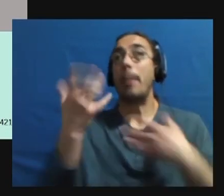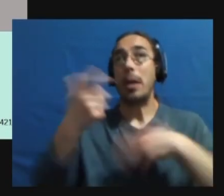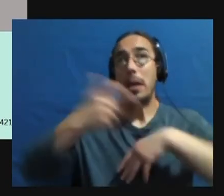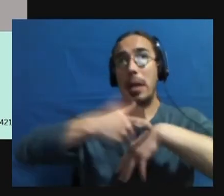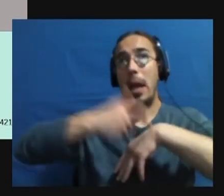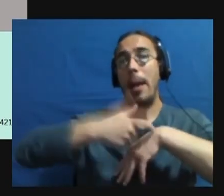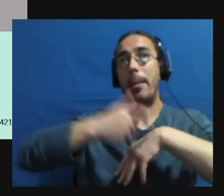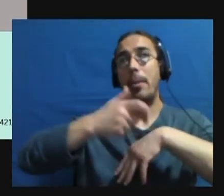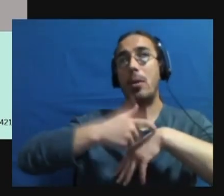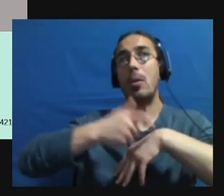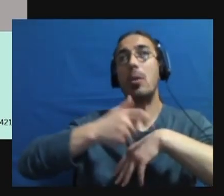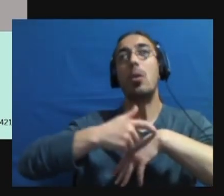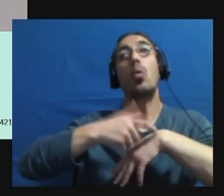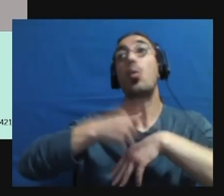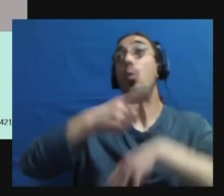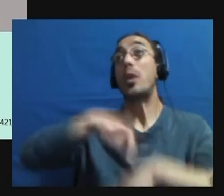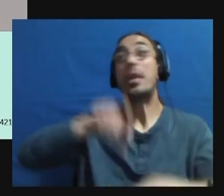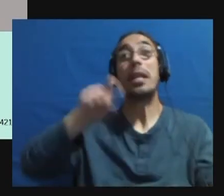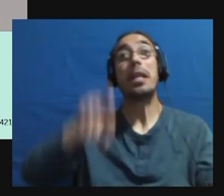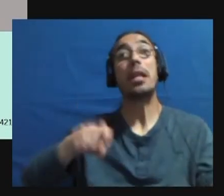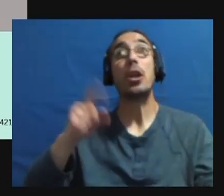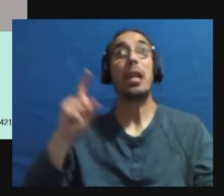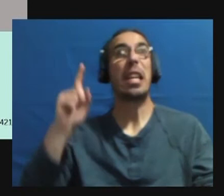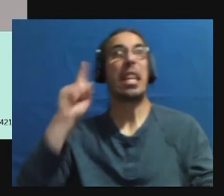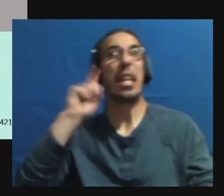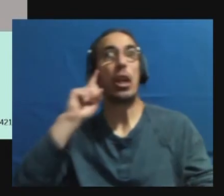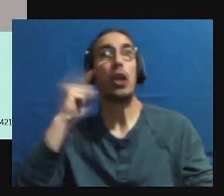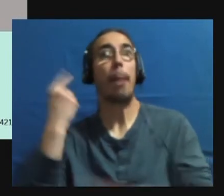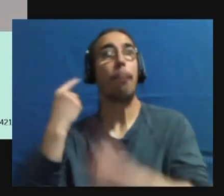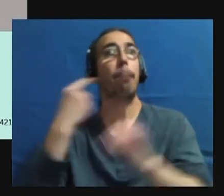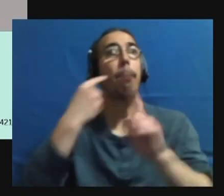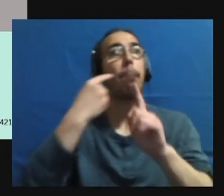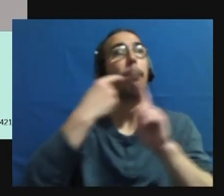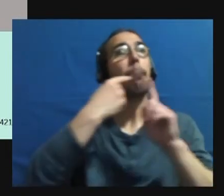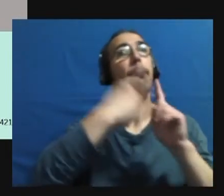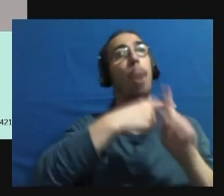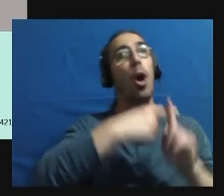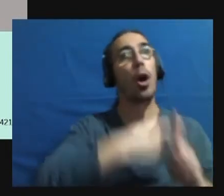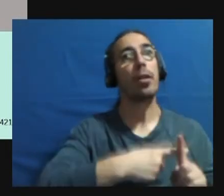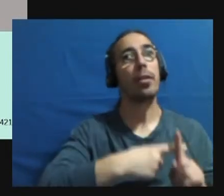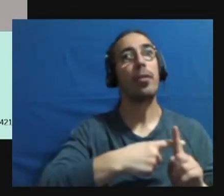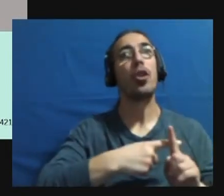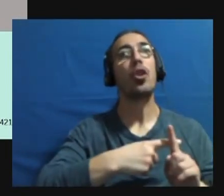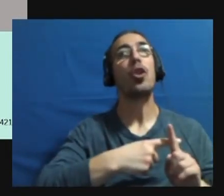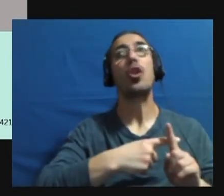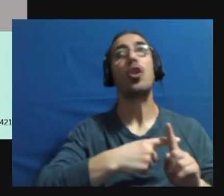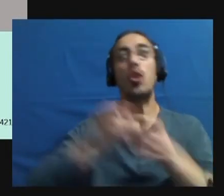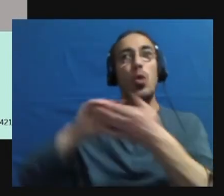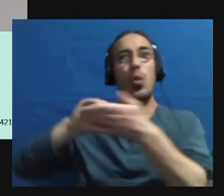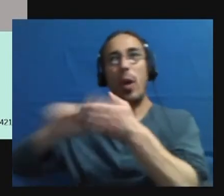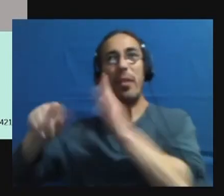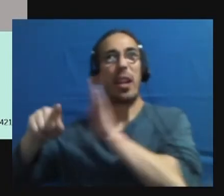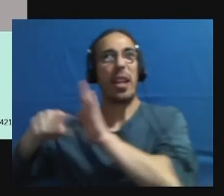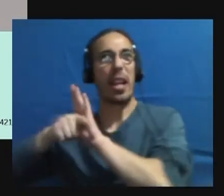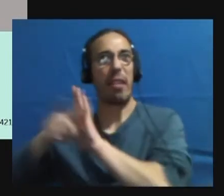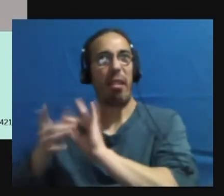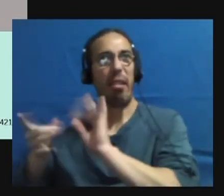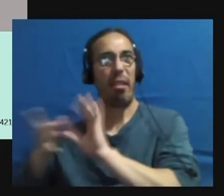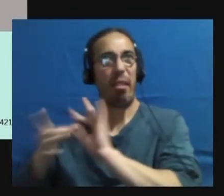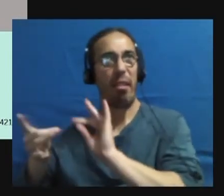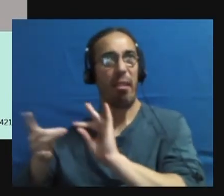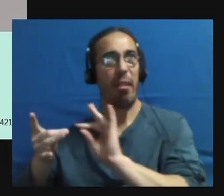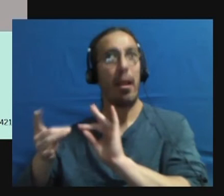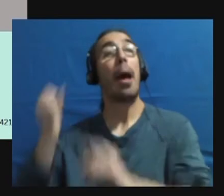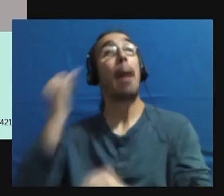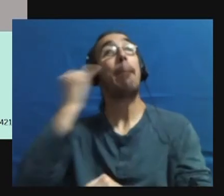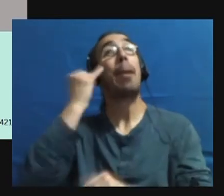to hear a positive thing to counteract all those negative messages and what that does over the years to someone's